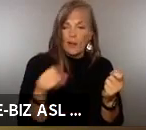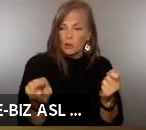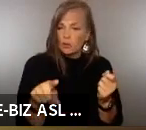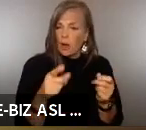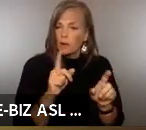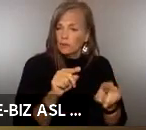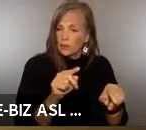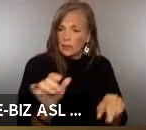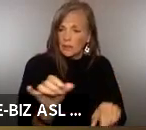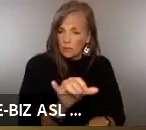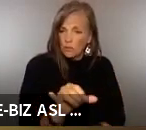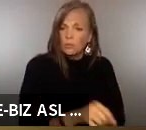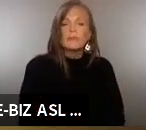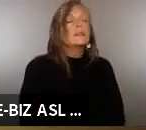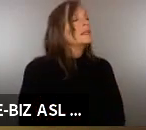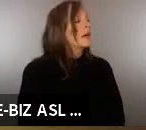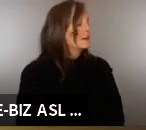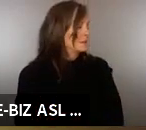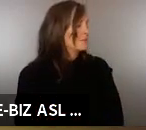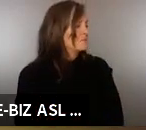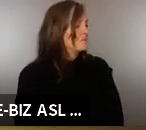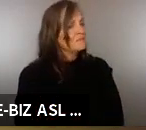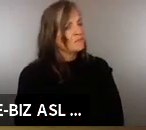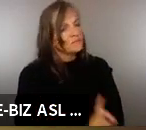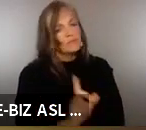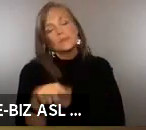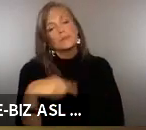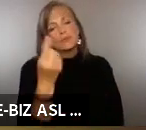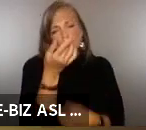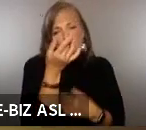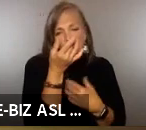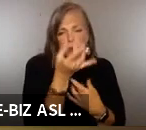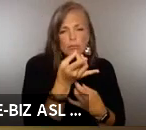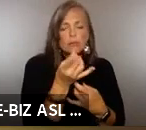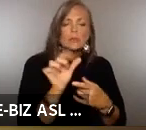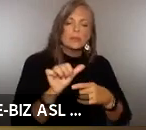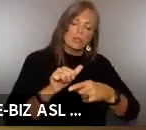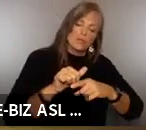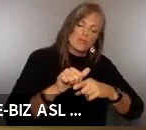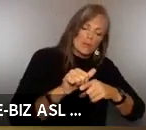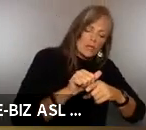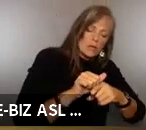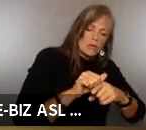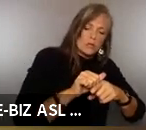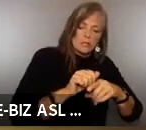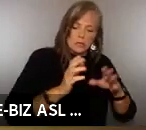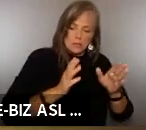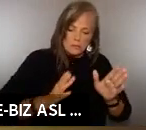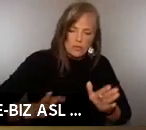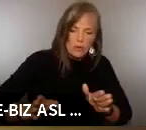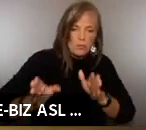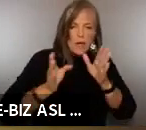Yes. So that's what's been interesting, rehearsing and preparing that. And